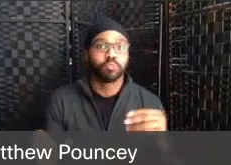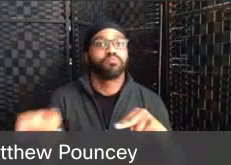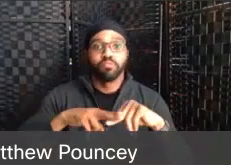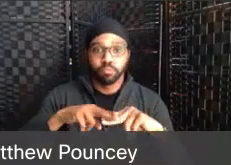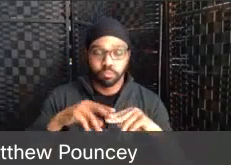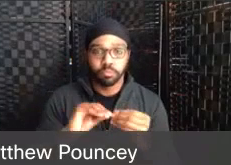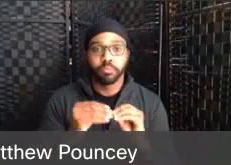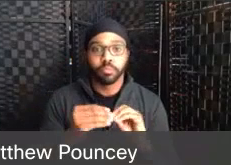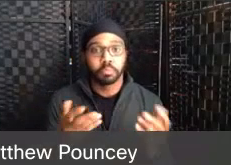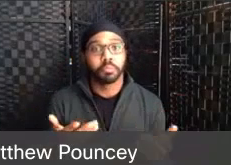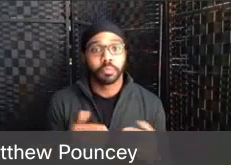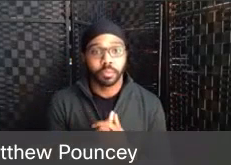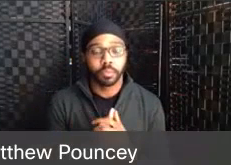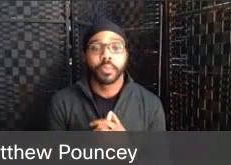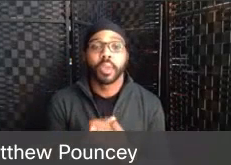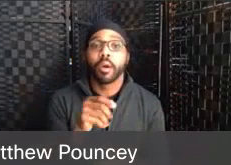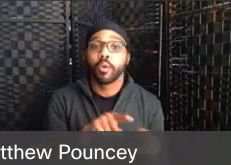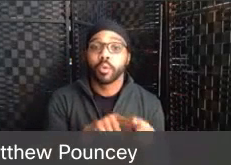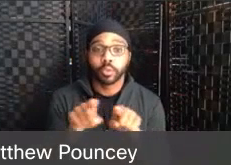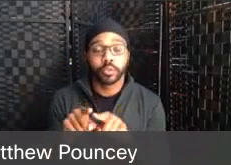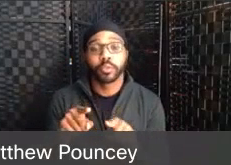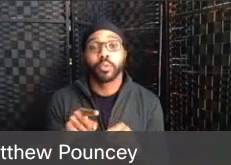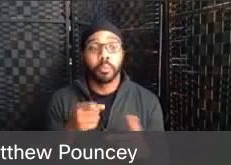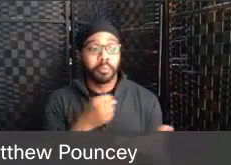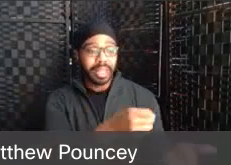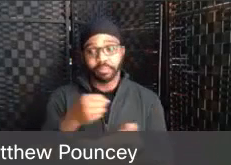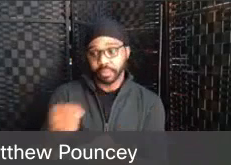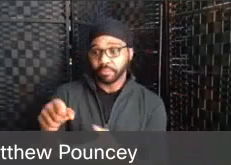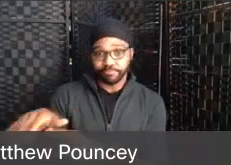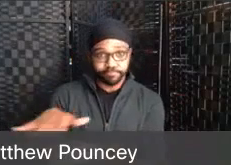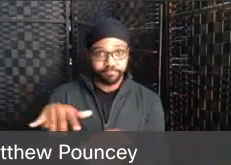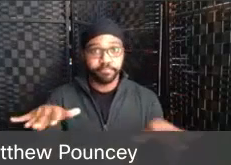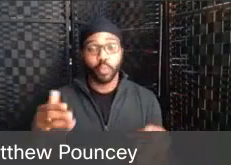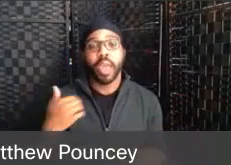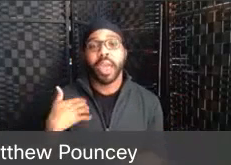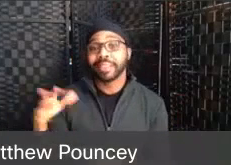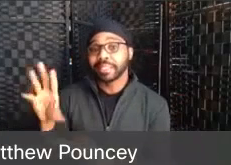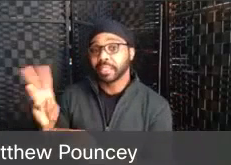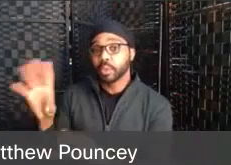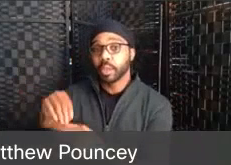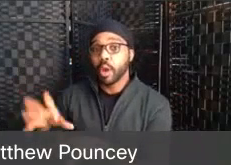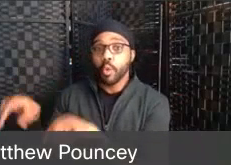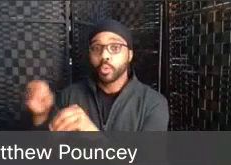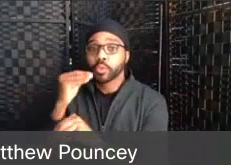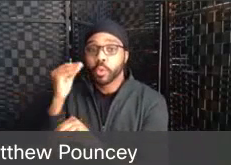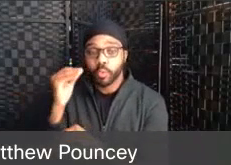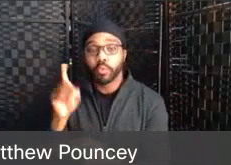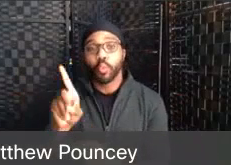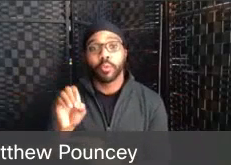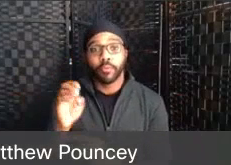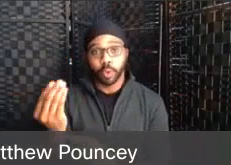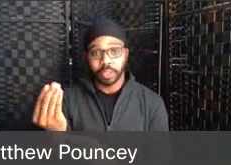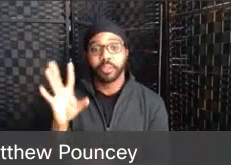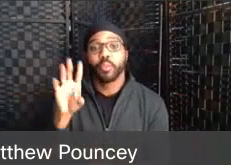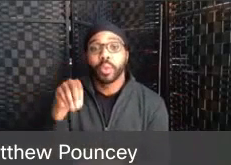And by placement type, there have been 6 in host homes, 114 in